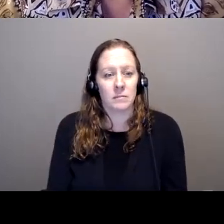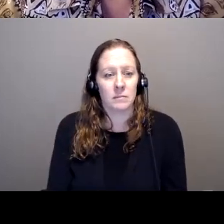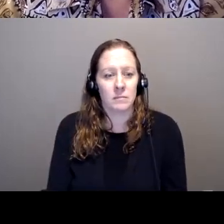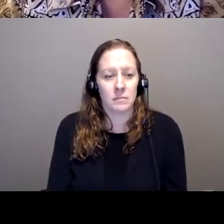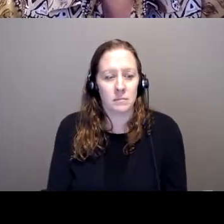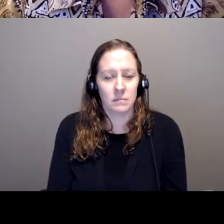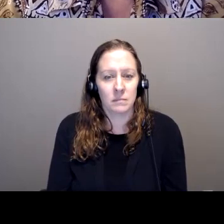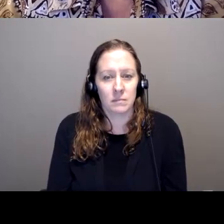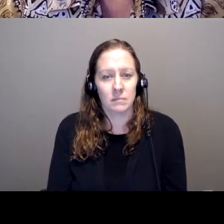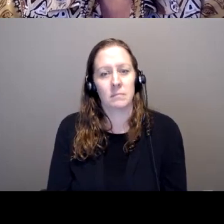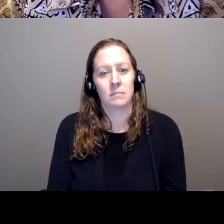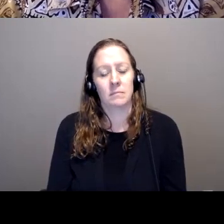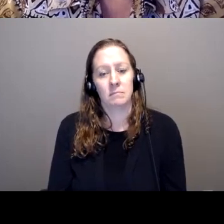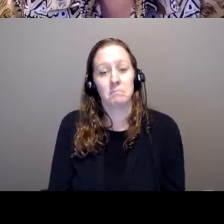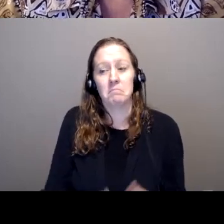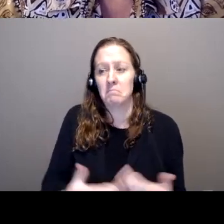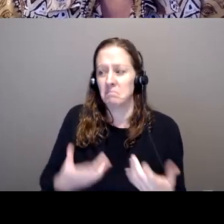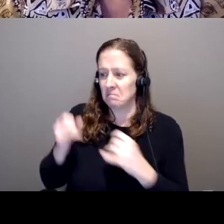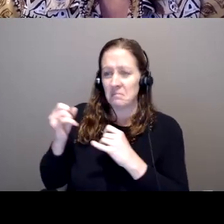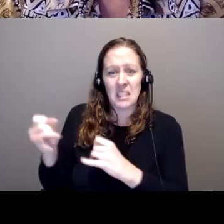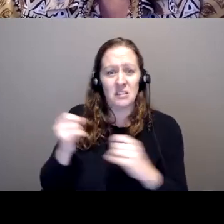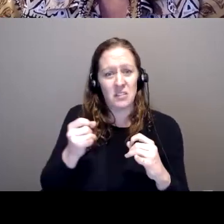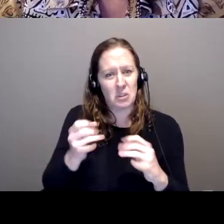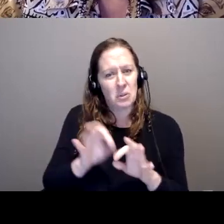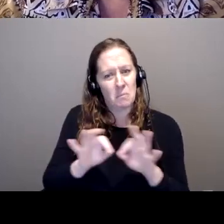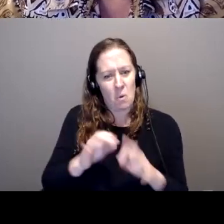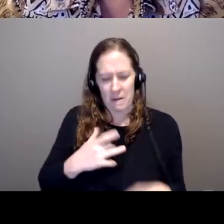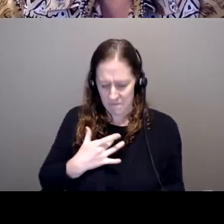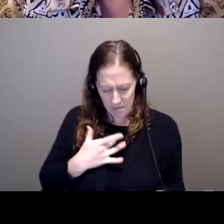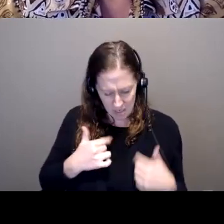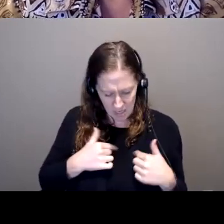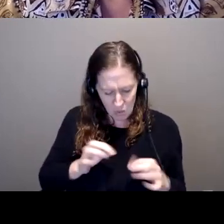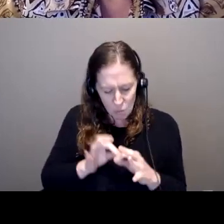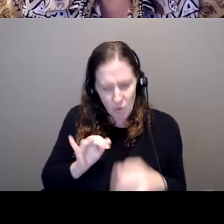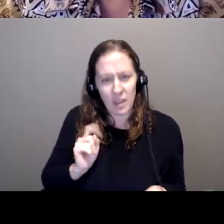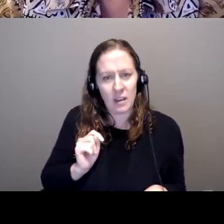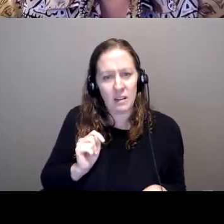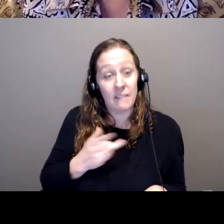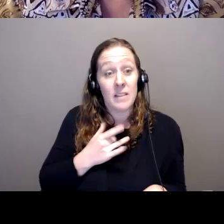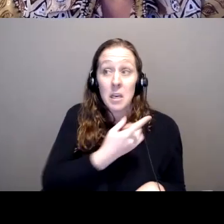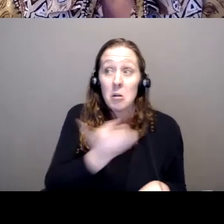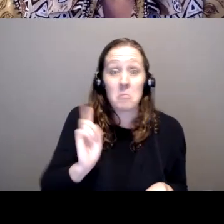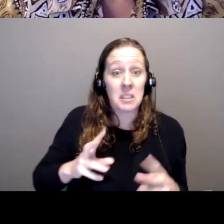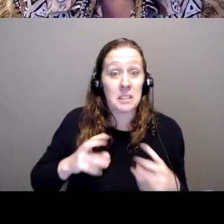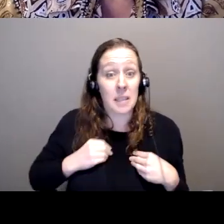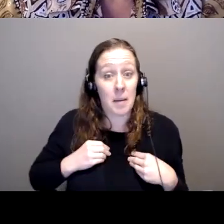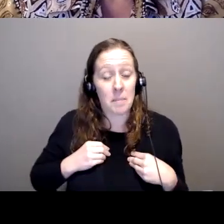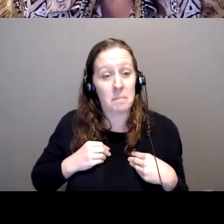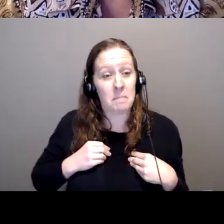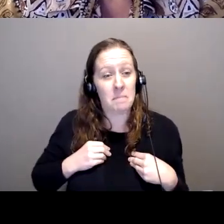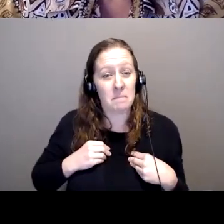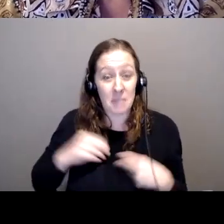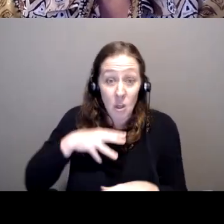Individuals need to feel worthy of who they are. They need to feel accepted. They need to be included